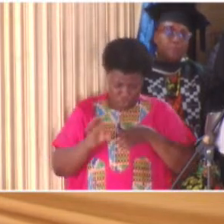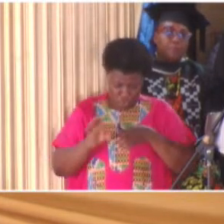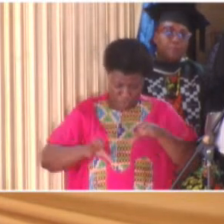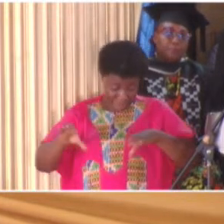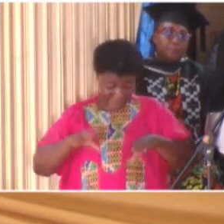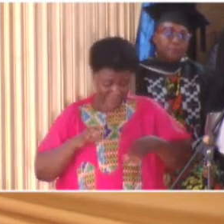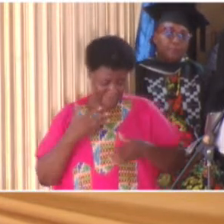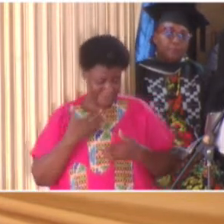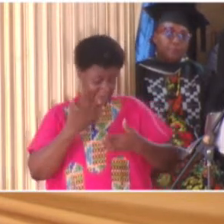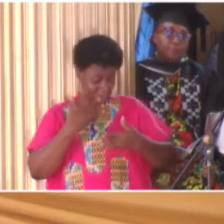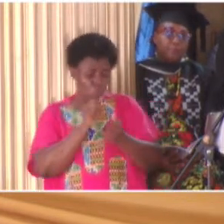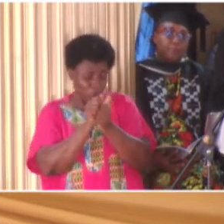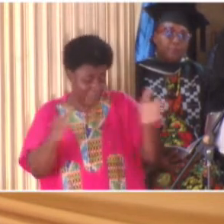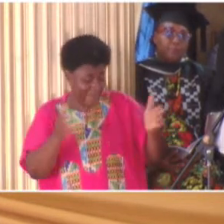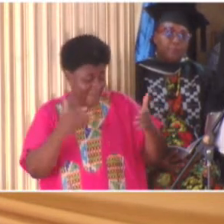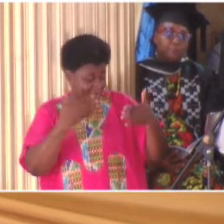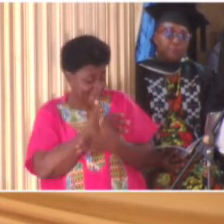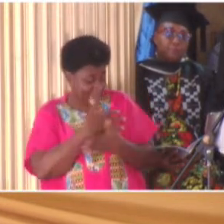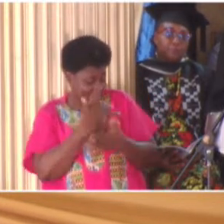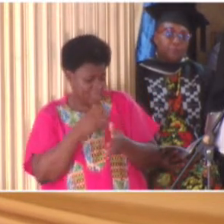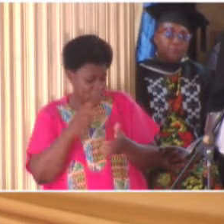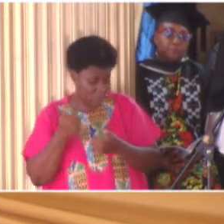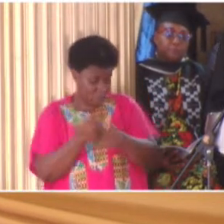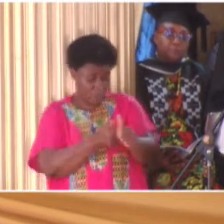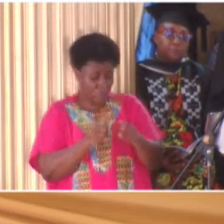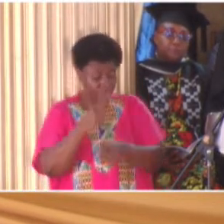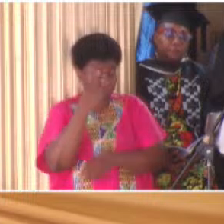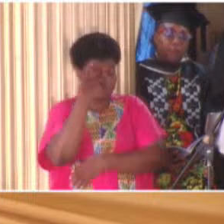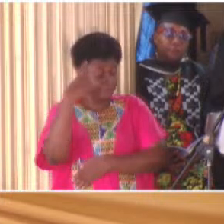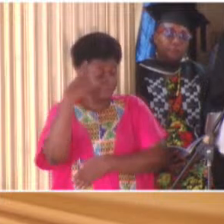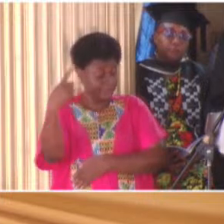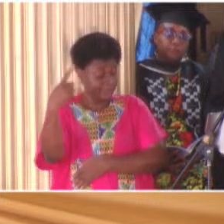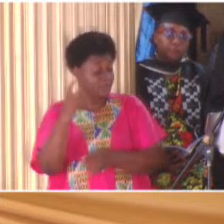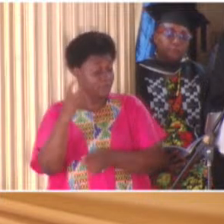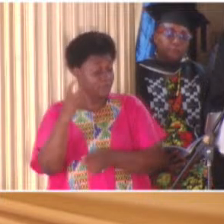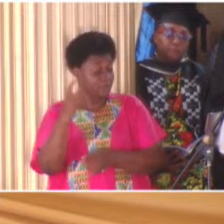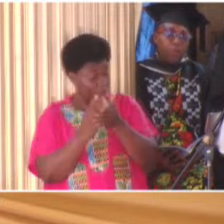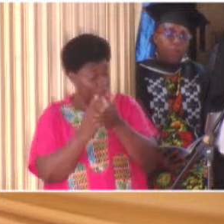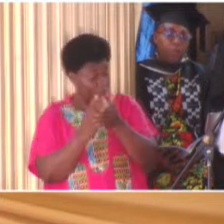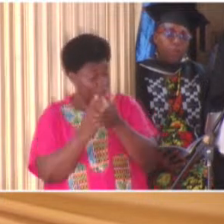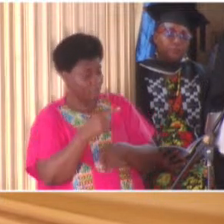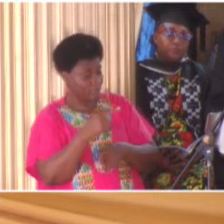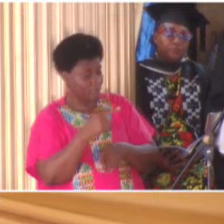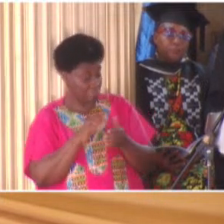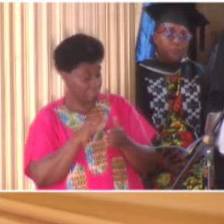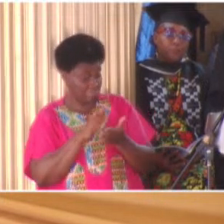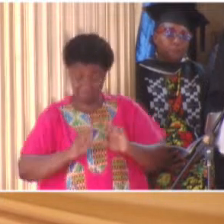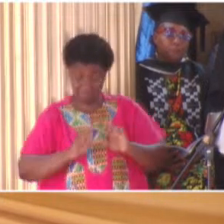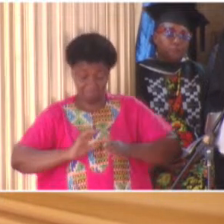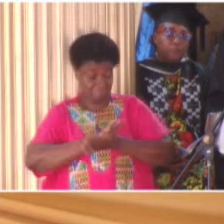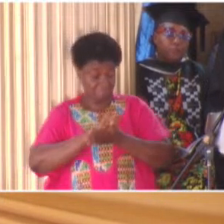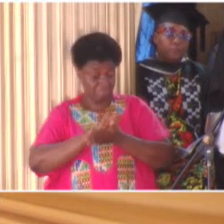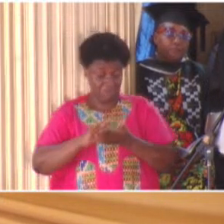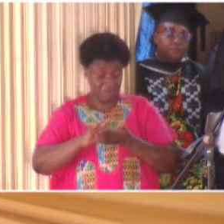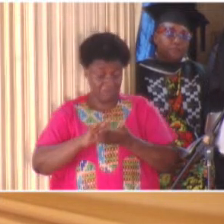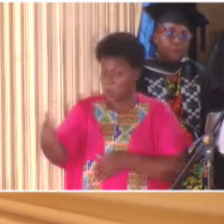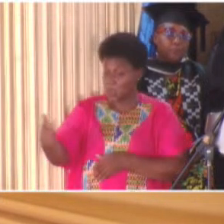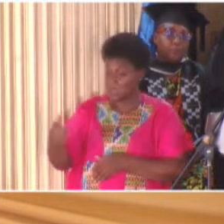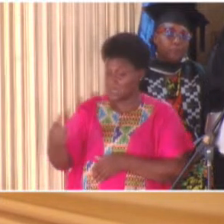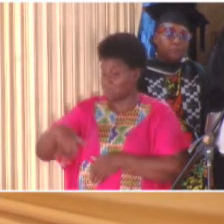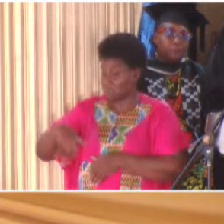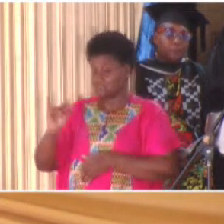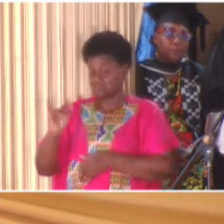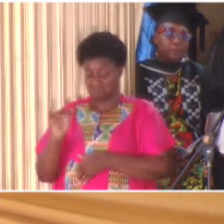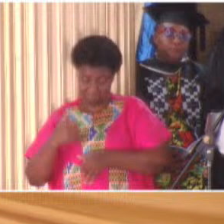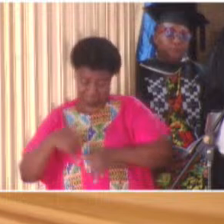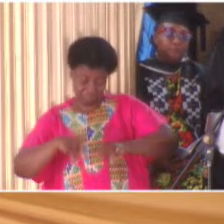and fearless in the pursuit of our dreams. For some, the path ahead is clear. For others, it is still taking